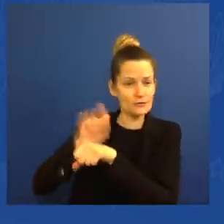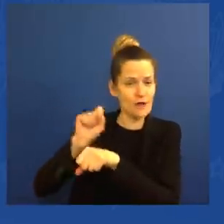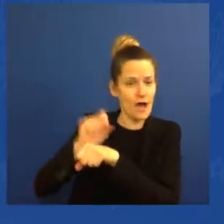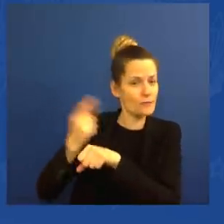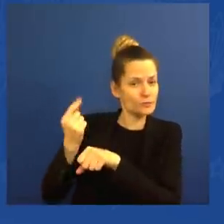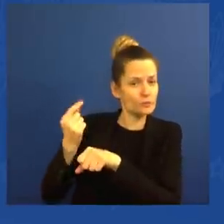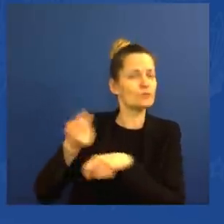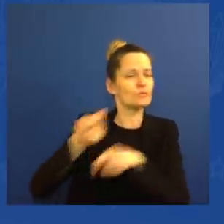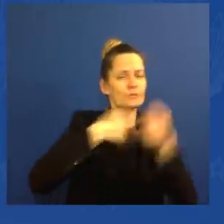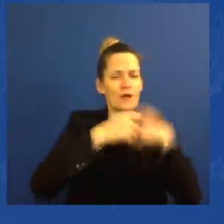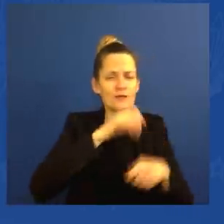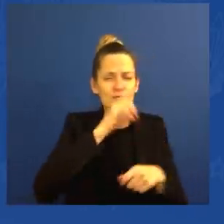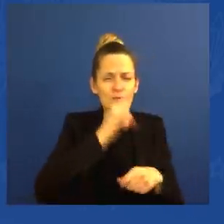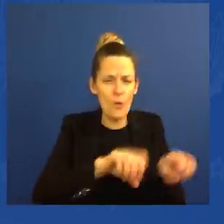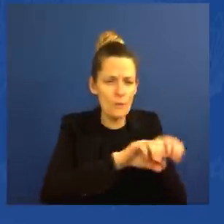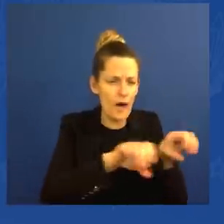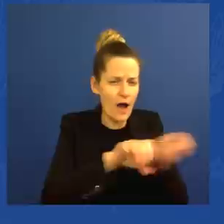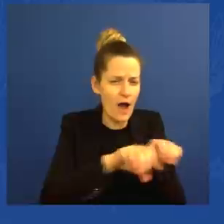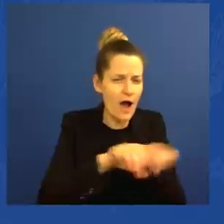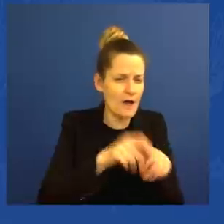water.